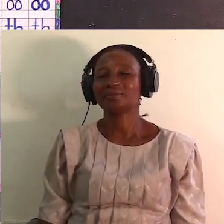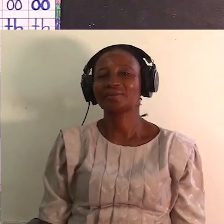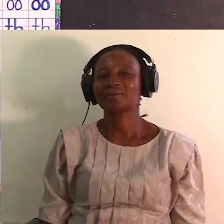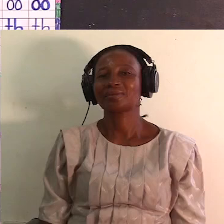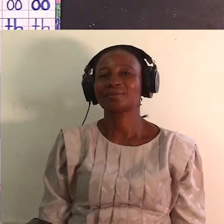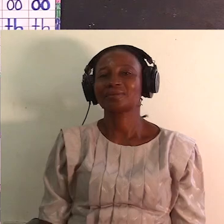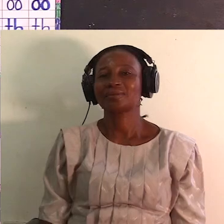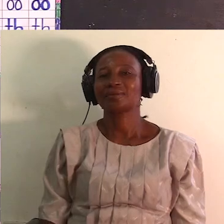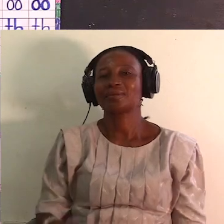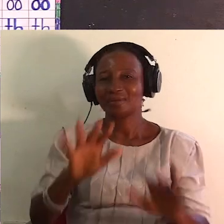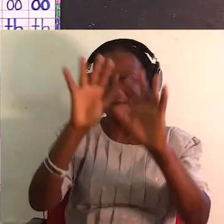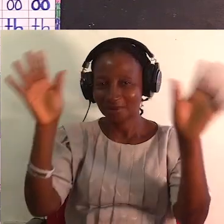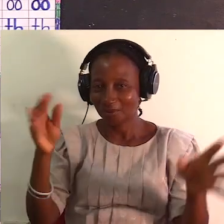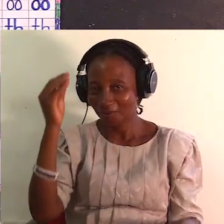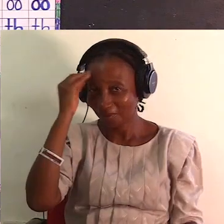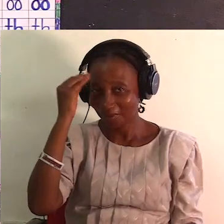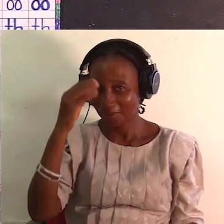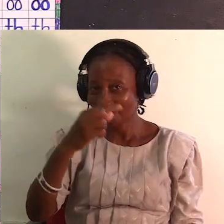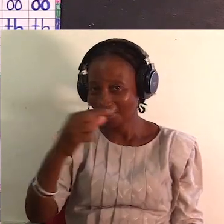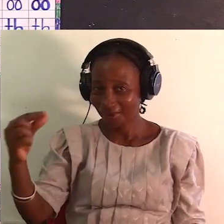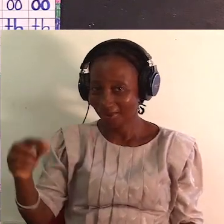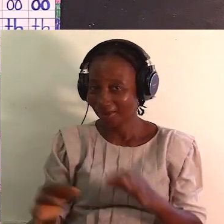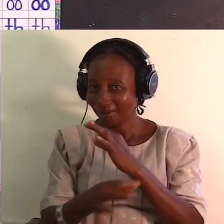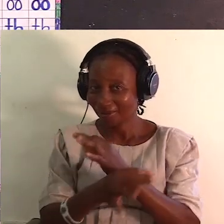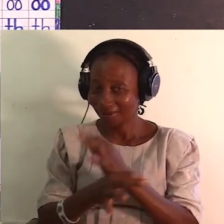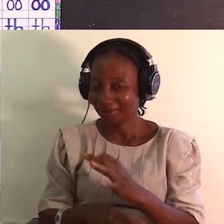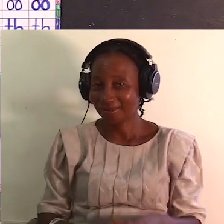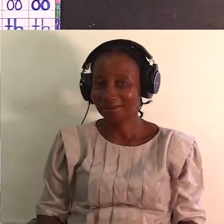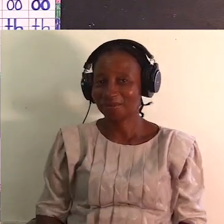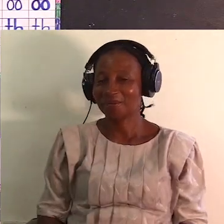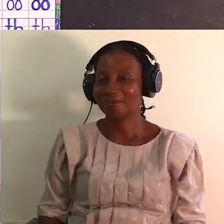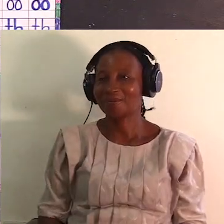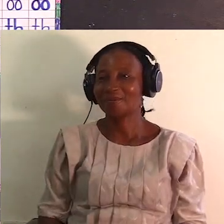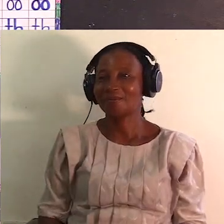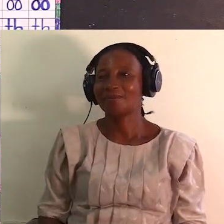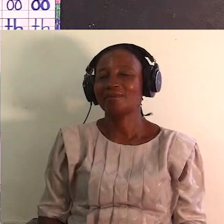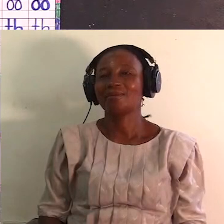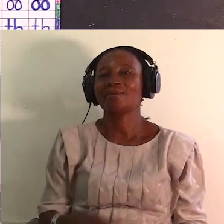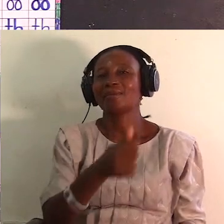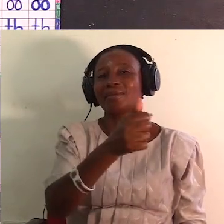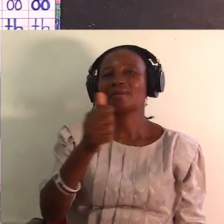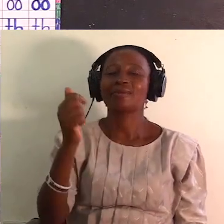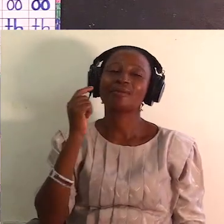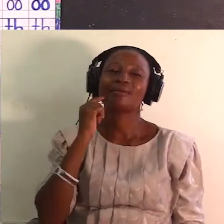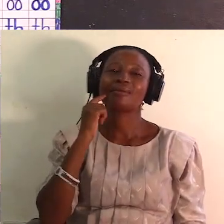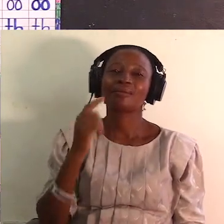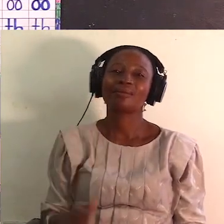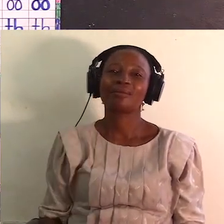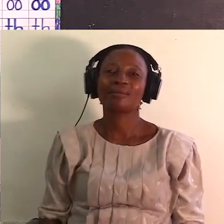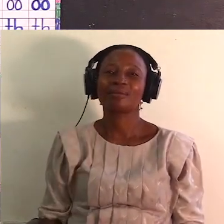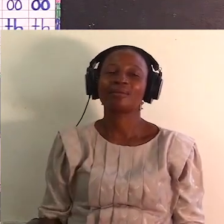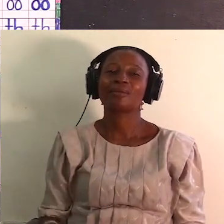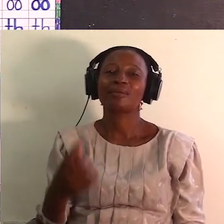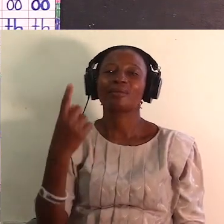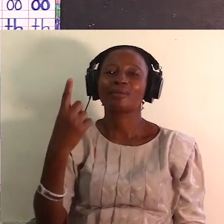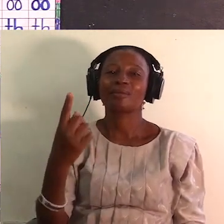Are you all reminded of my name? Very good. So now every day,